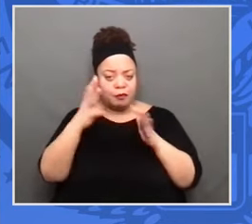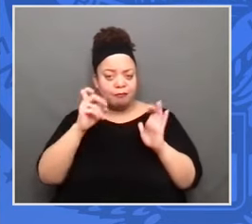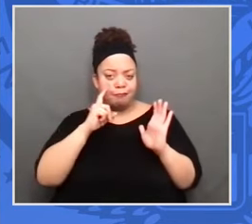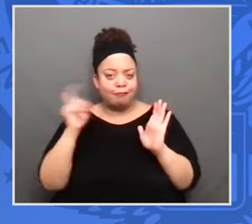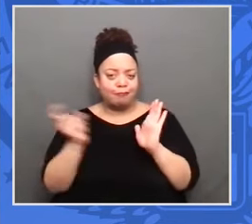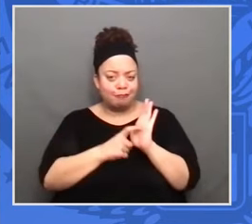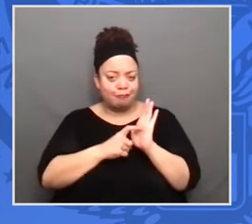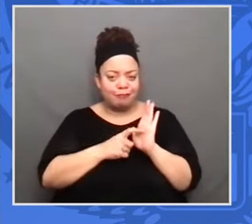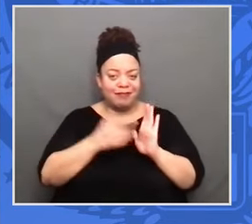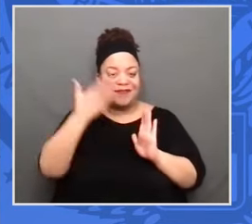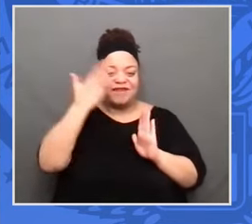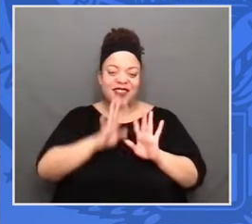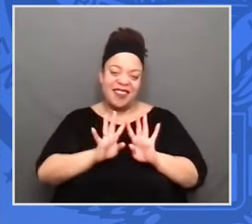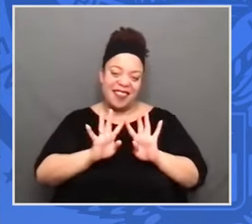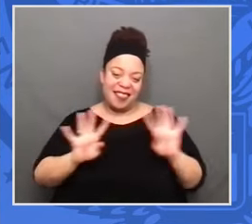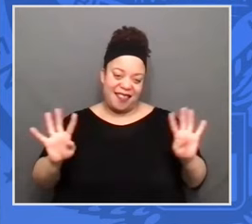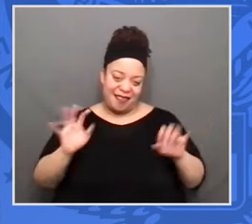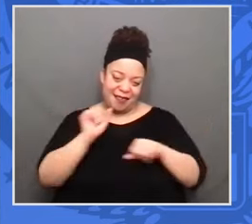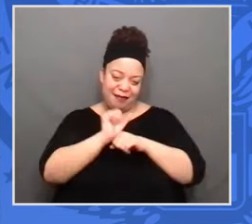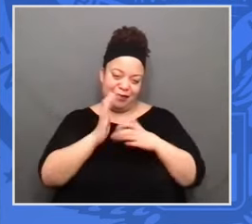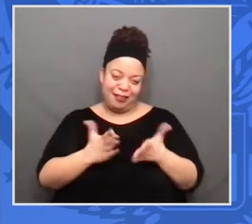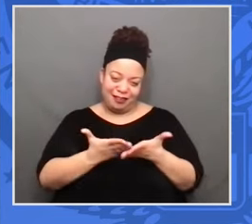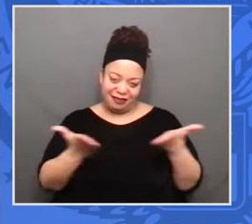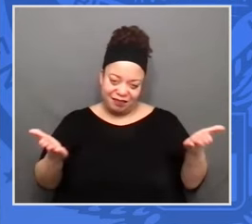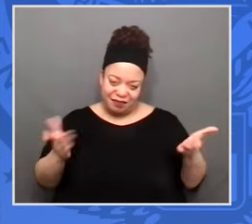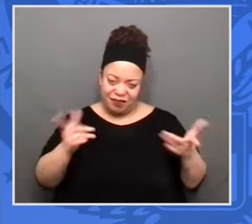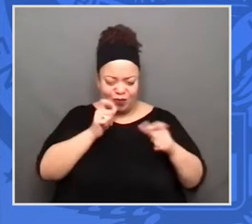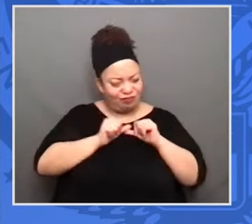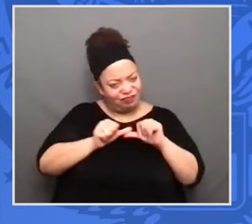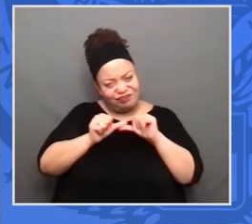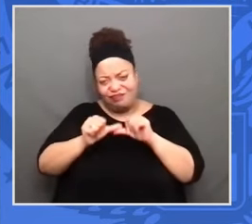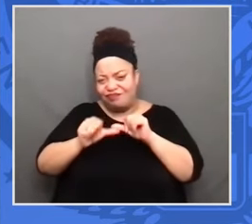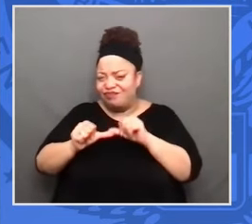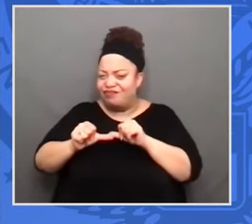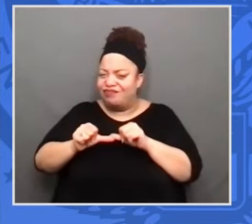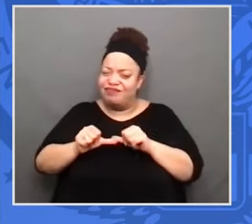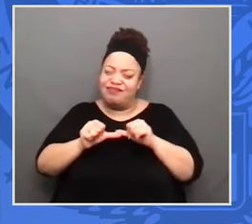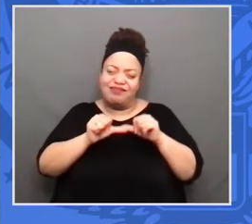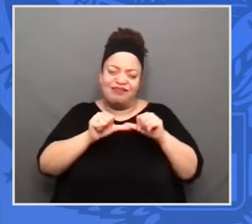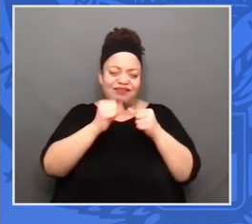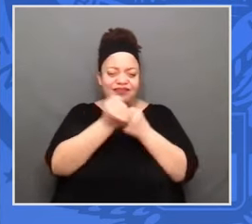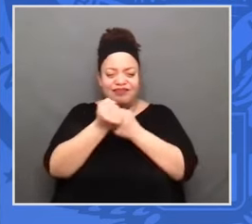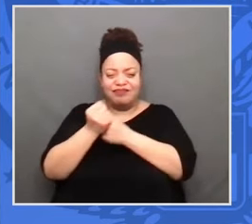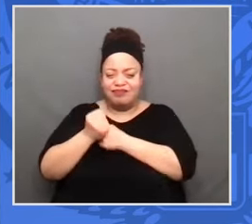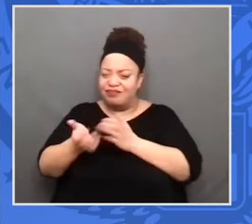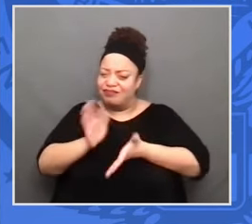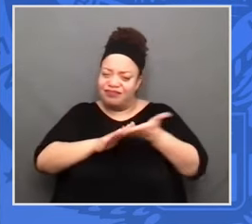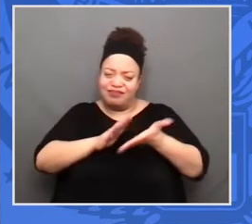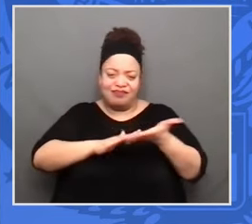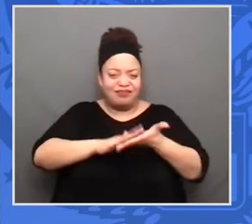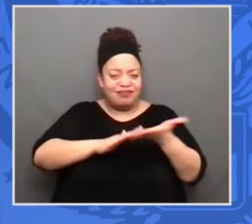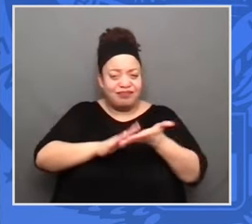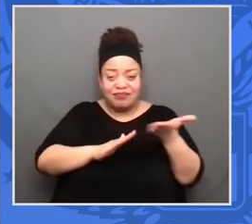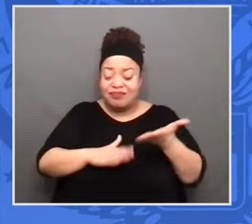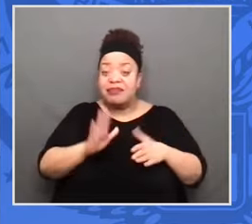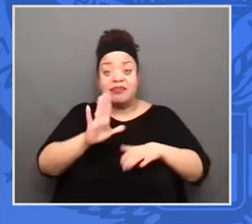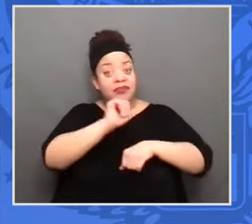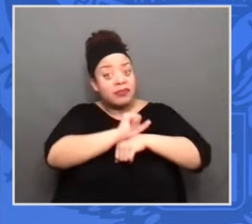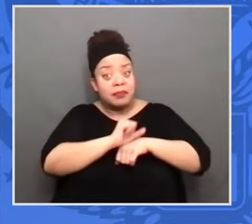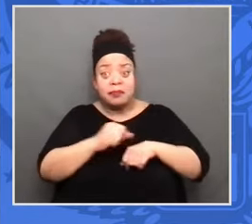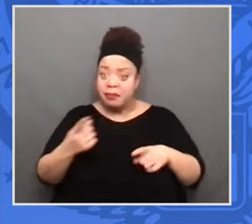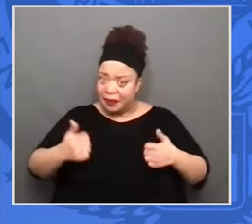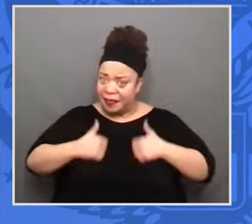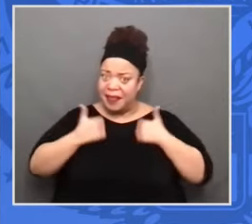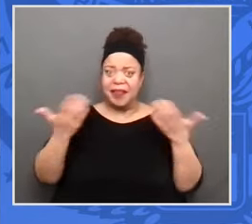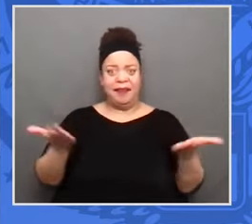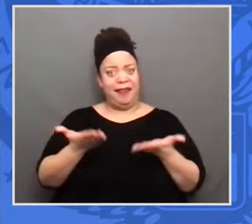for us, but we care about the people who live here and know that they're concerned for us and our safety. And now I have a special delivery